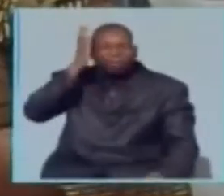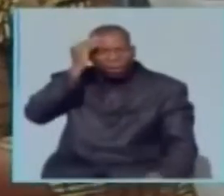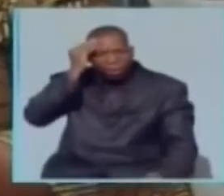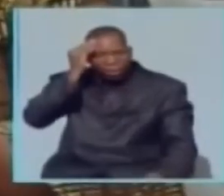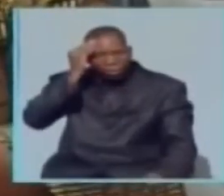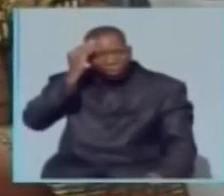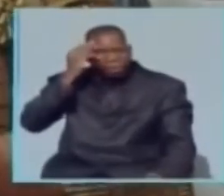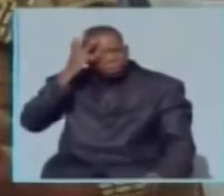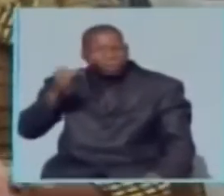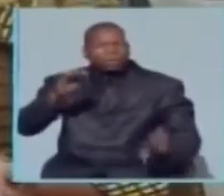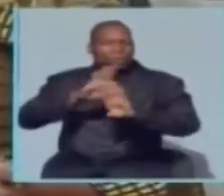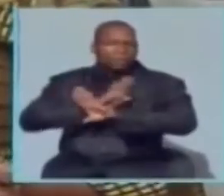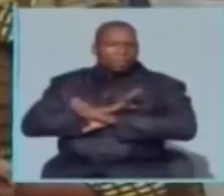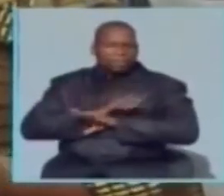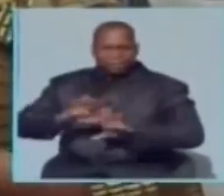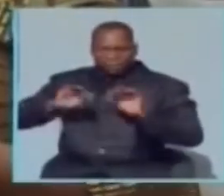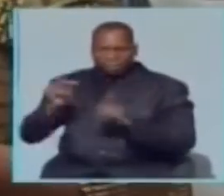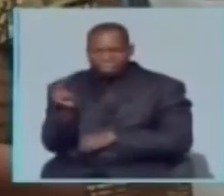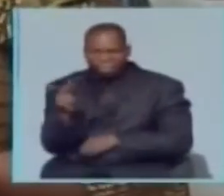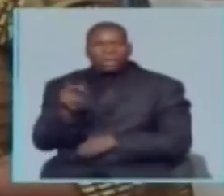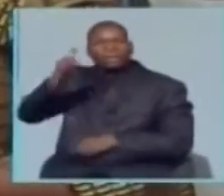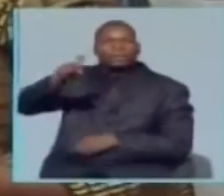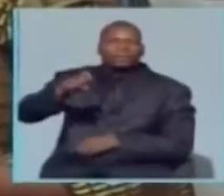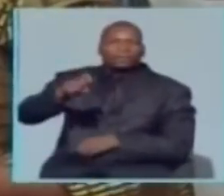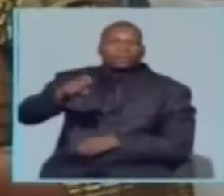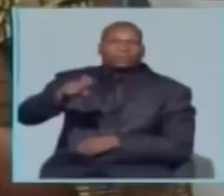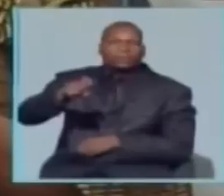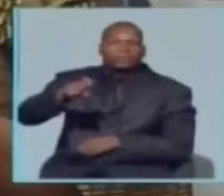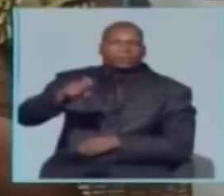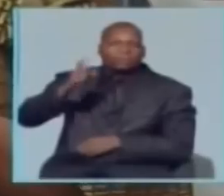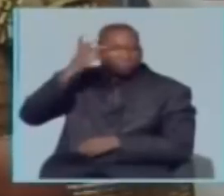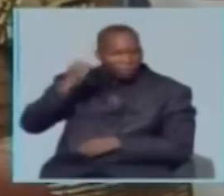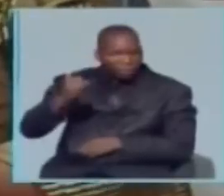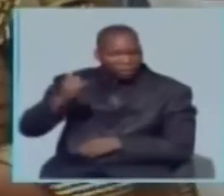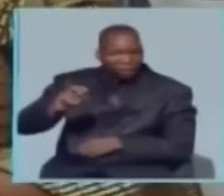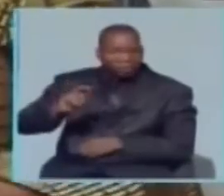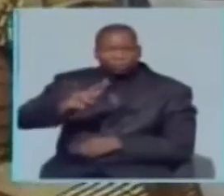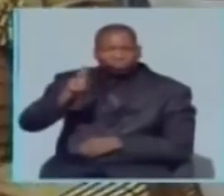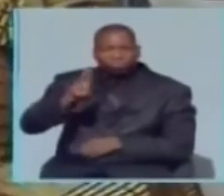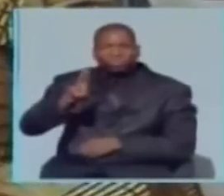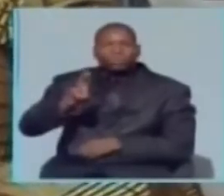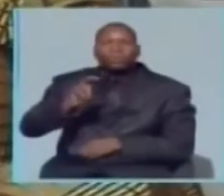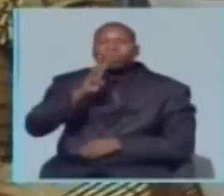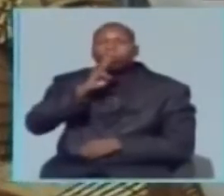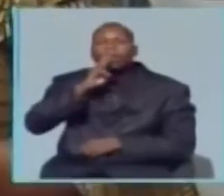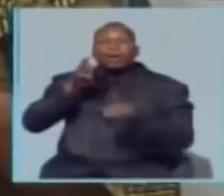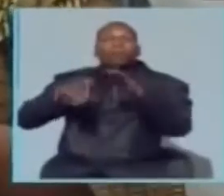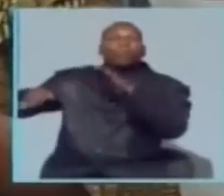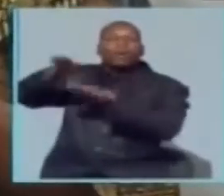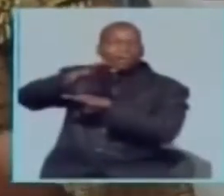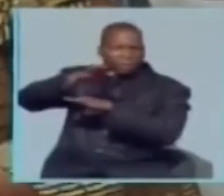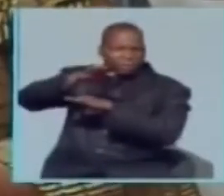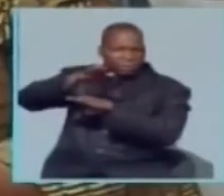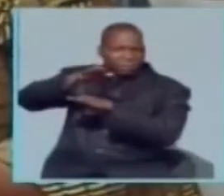because of the need in Zambia and Zimbabwe, both countries had gone over the allocated water usage, but they were